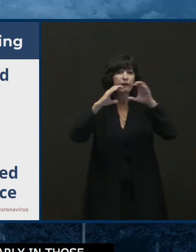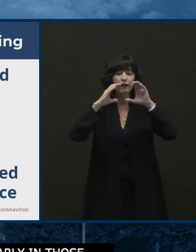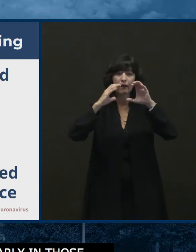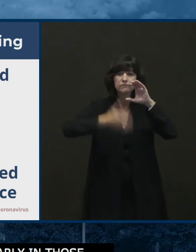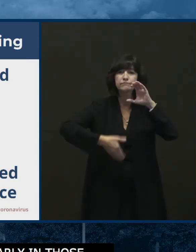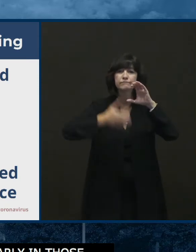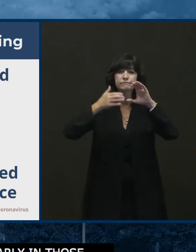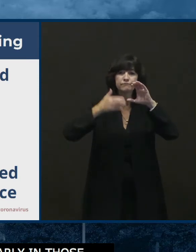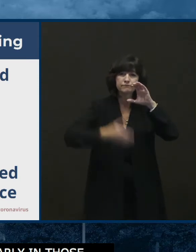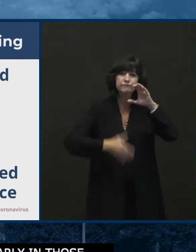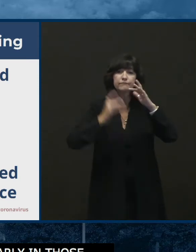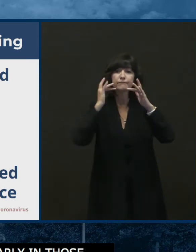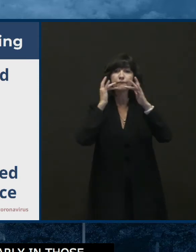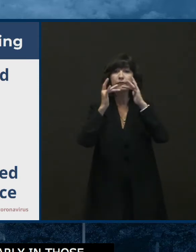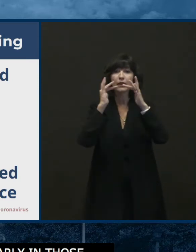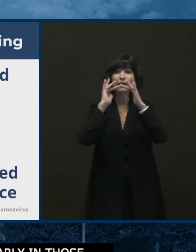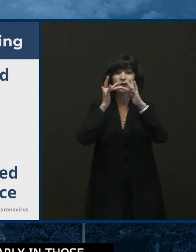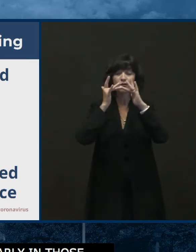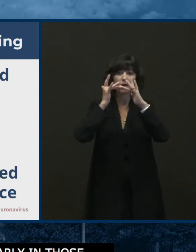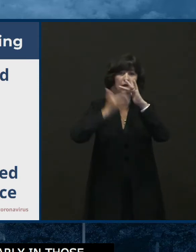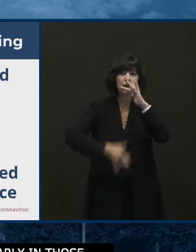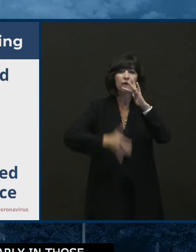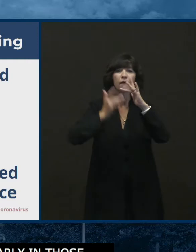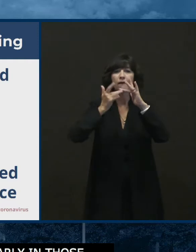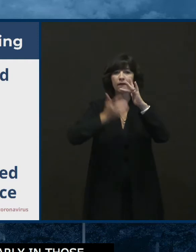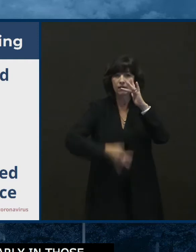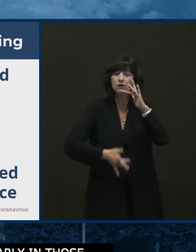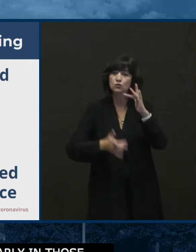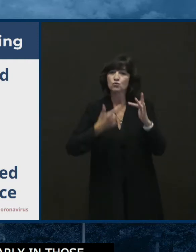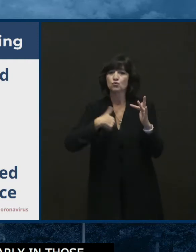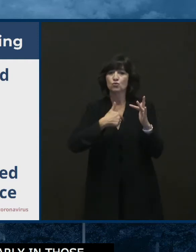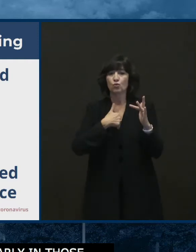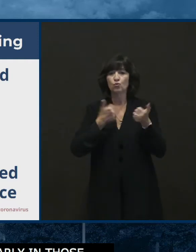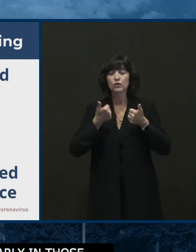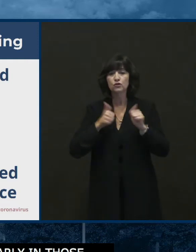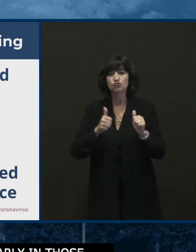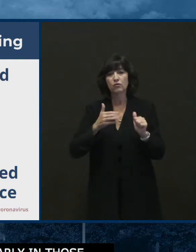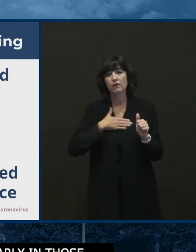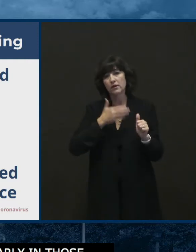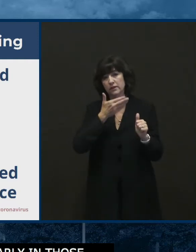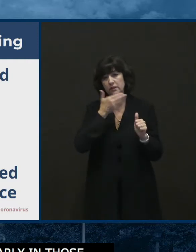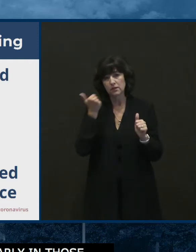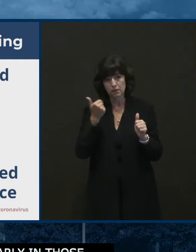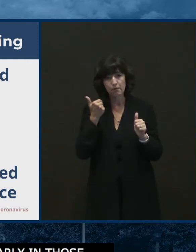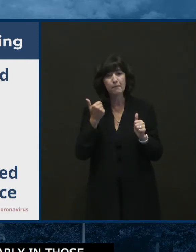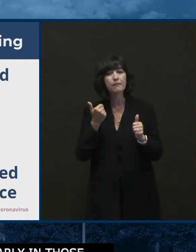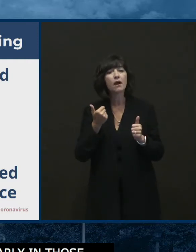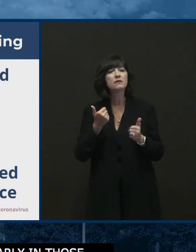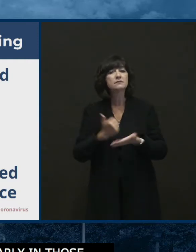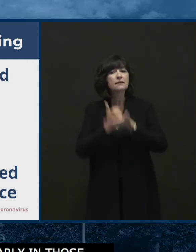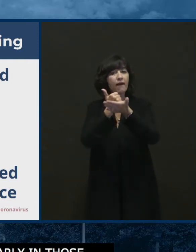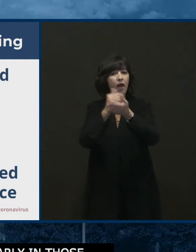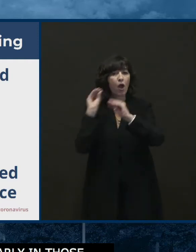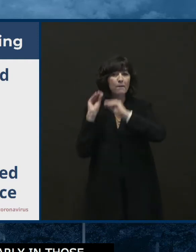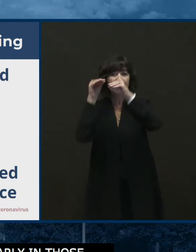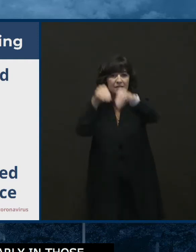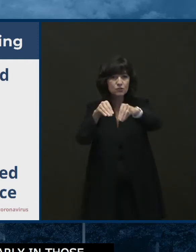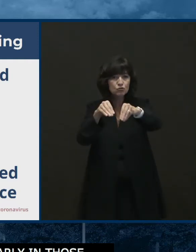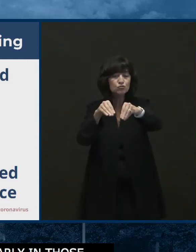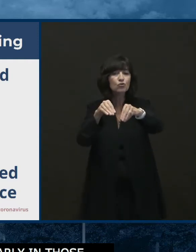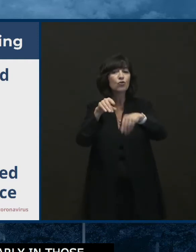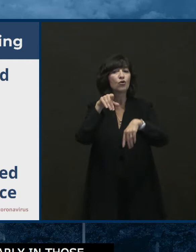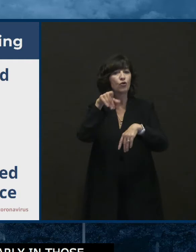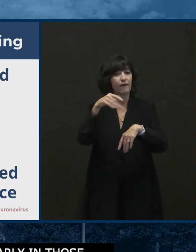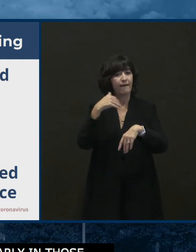in many of the additional services to students. We've worked on broadband access. We have tried to eliminate